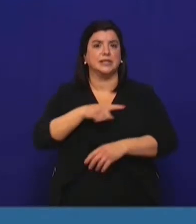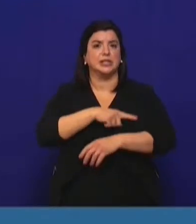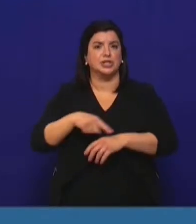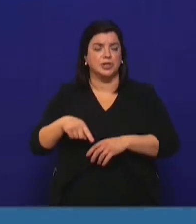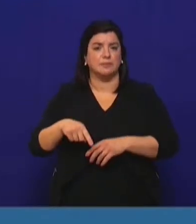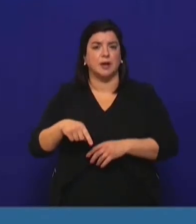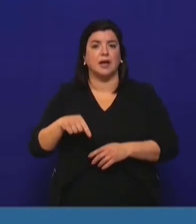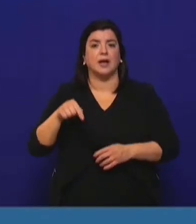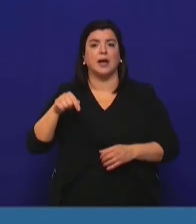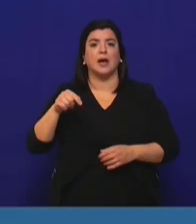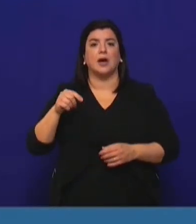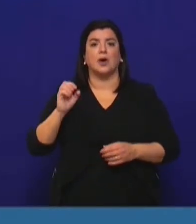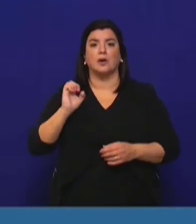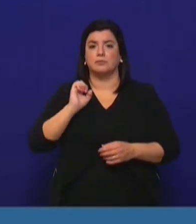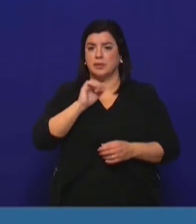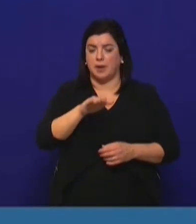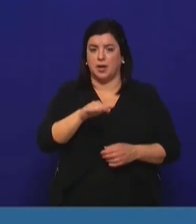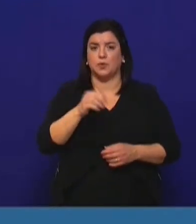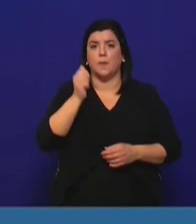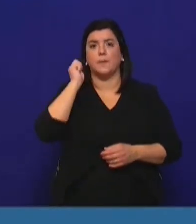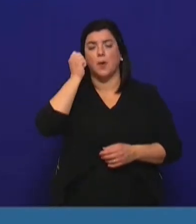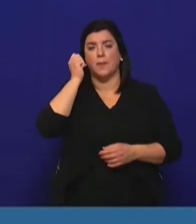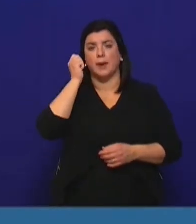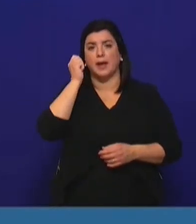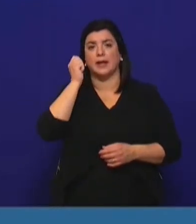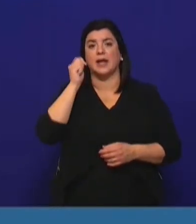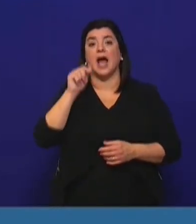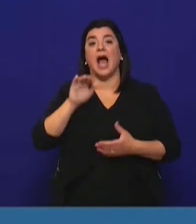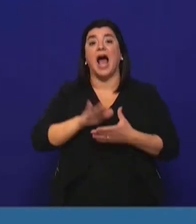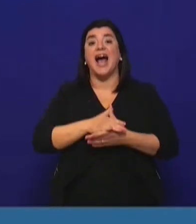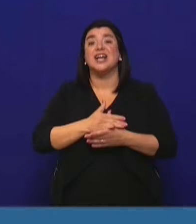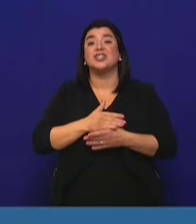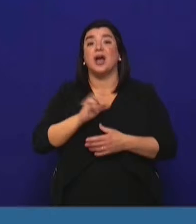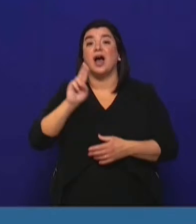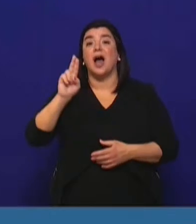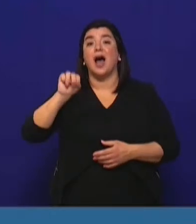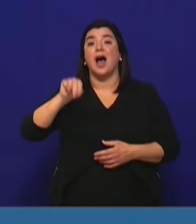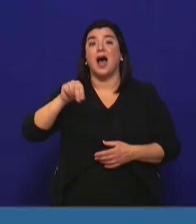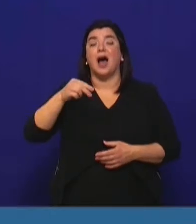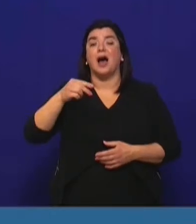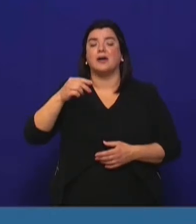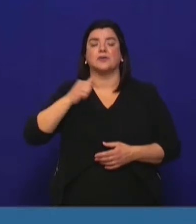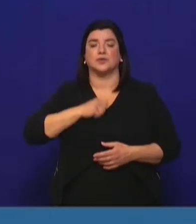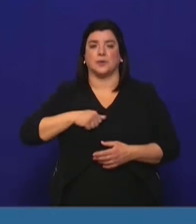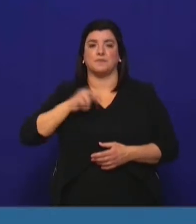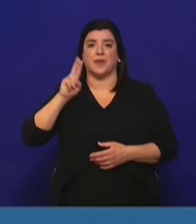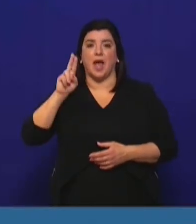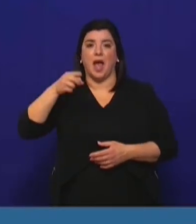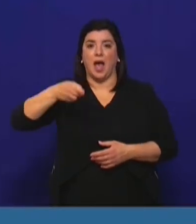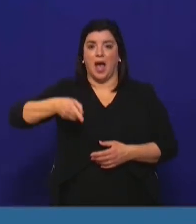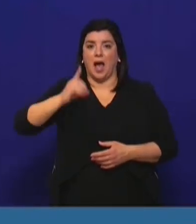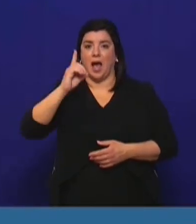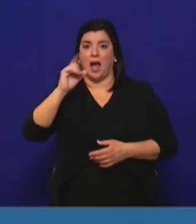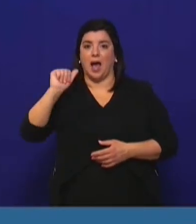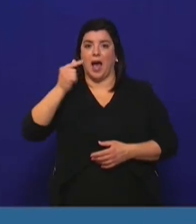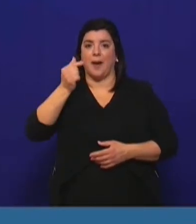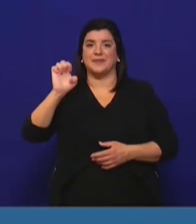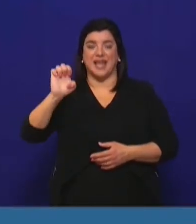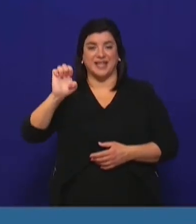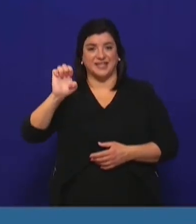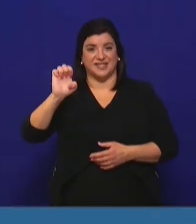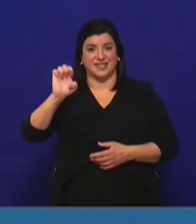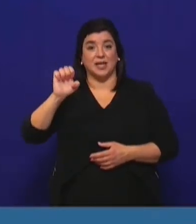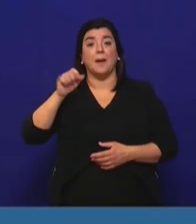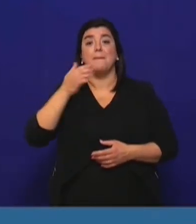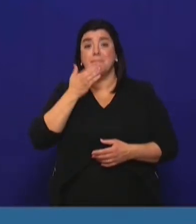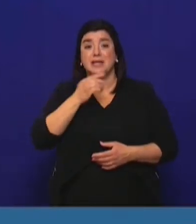il-mobile tagħkom għaliex saret update lil din l-application, allura nfakkarkom il dawk in-nies li għandhom din l-application biex tagħmlu